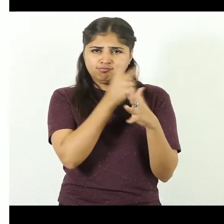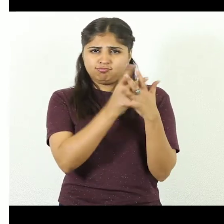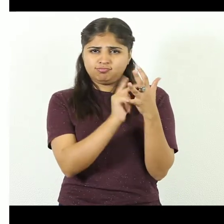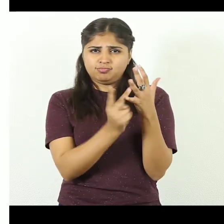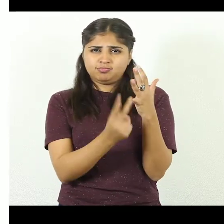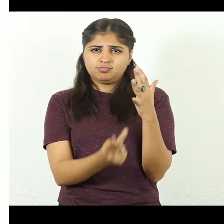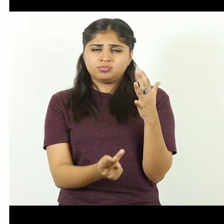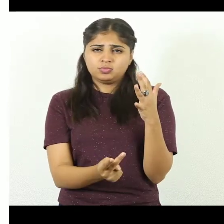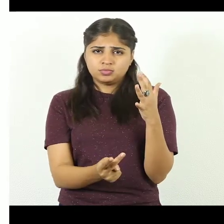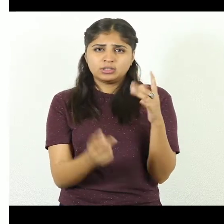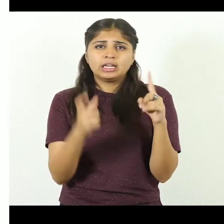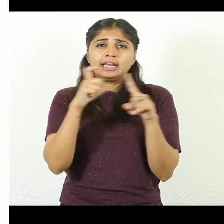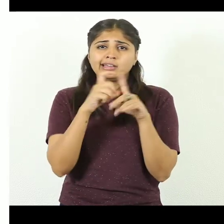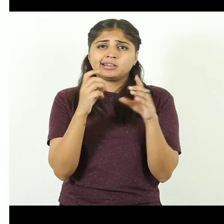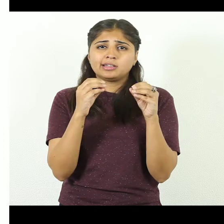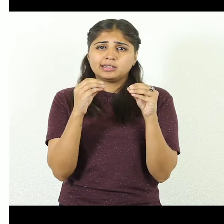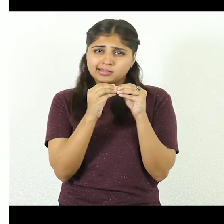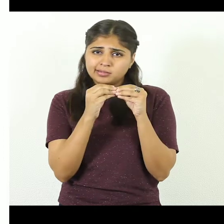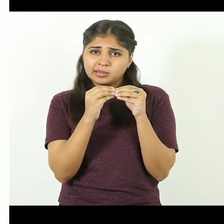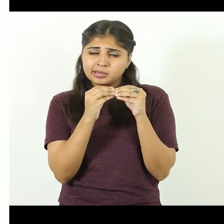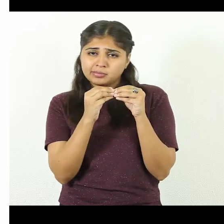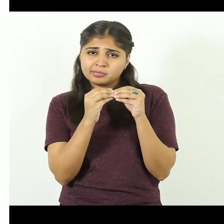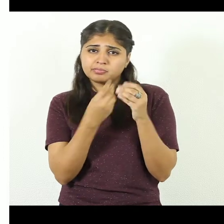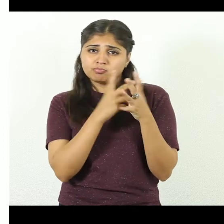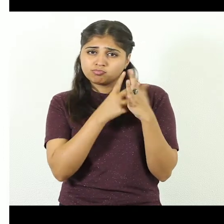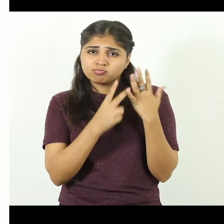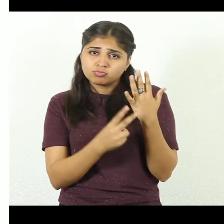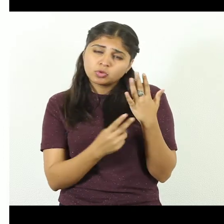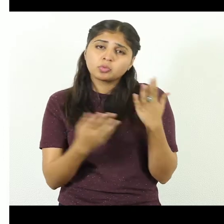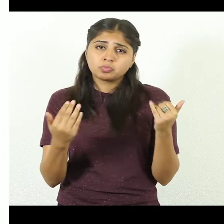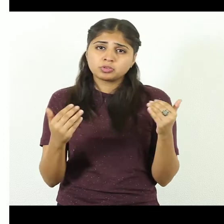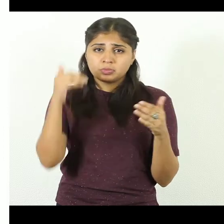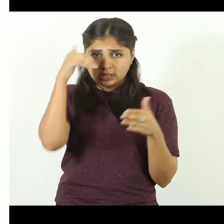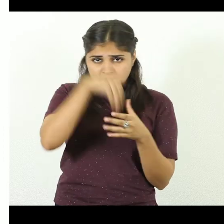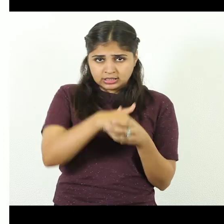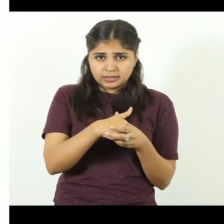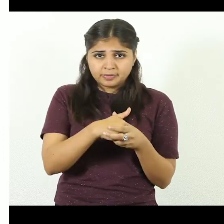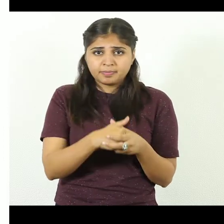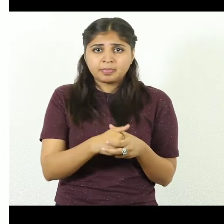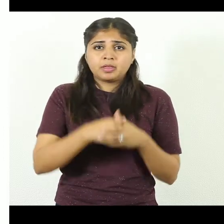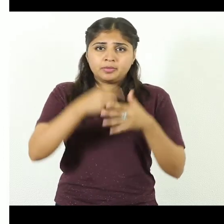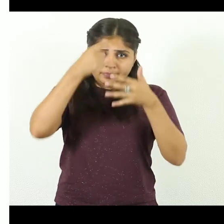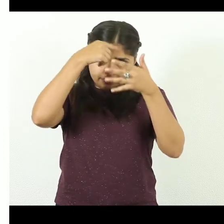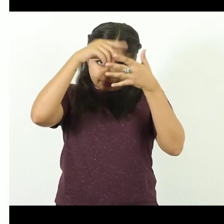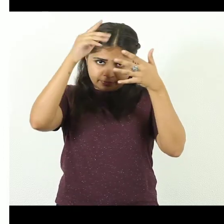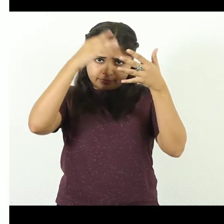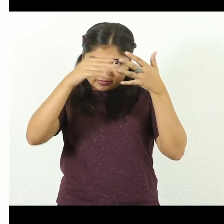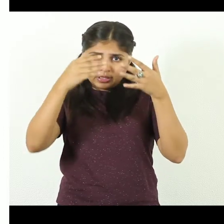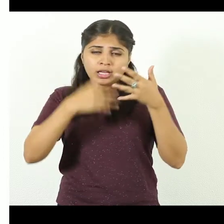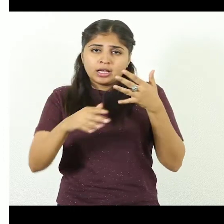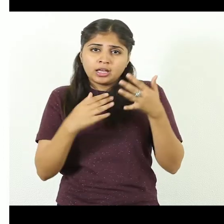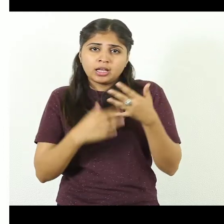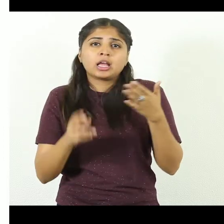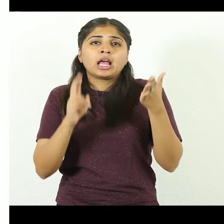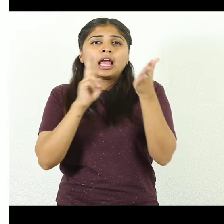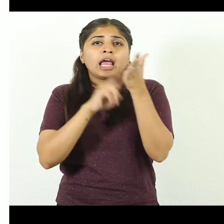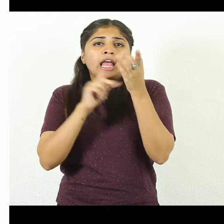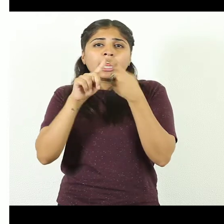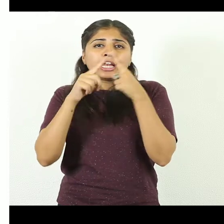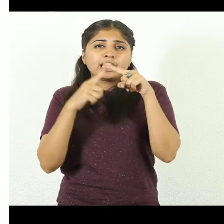There are several types of databases that can be used on a mainframe: inverted list,